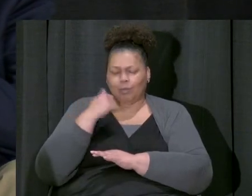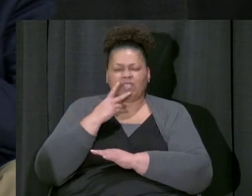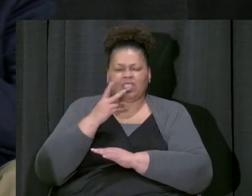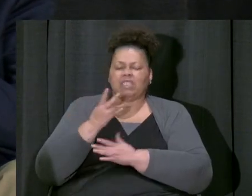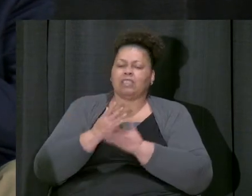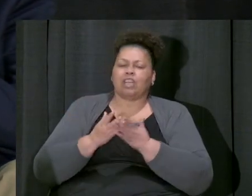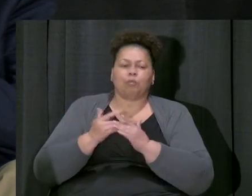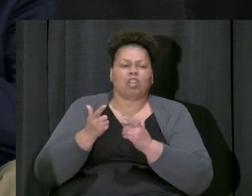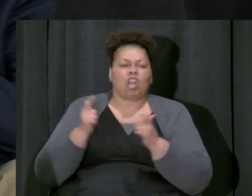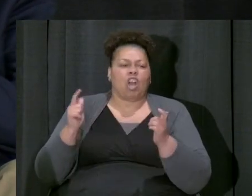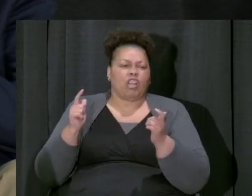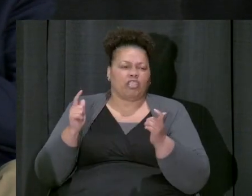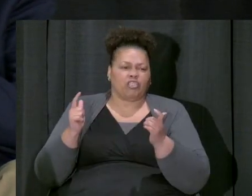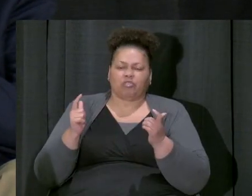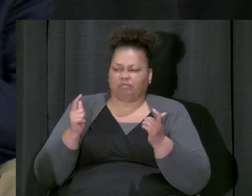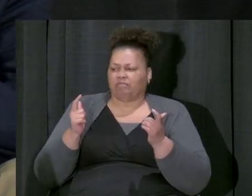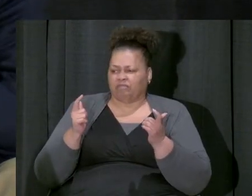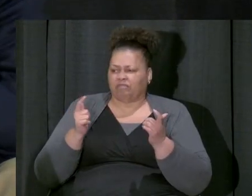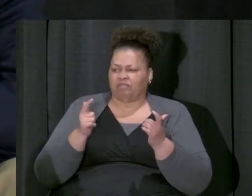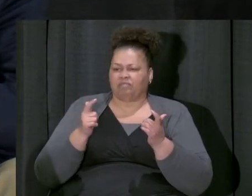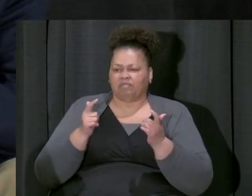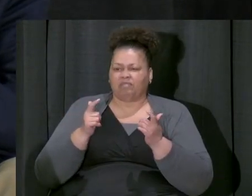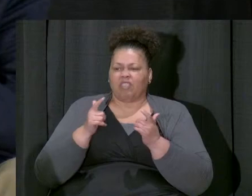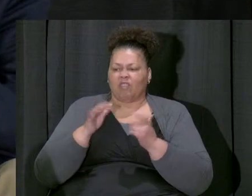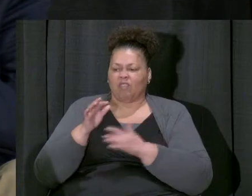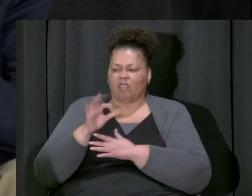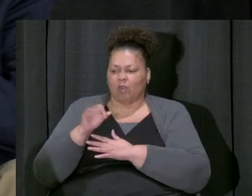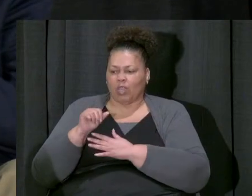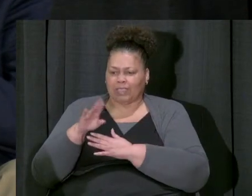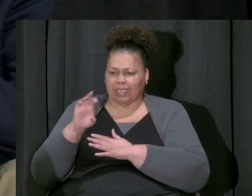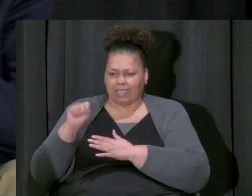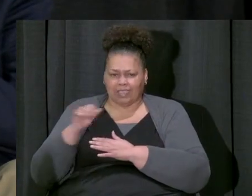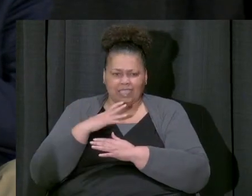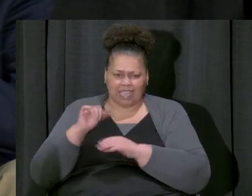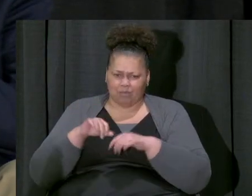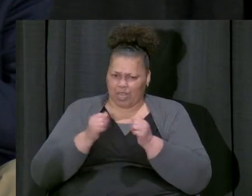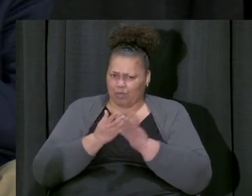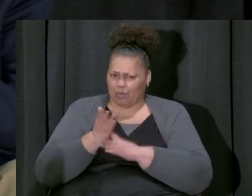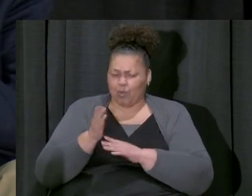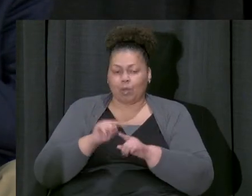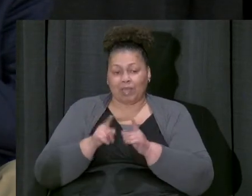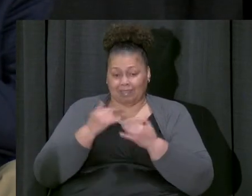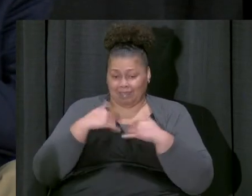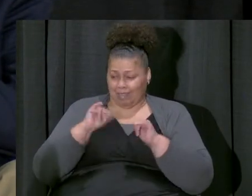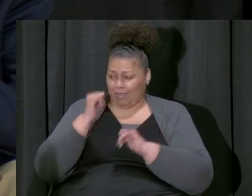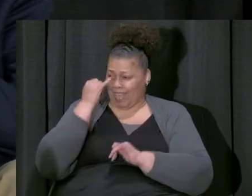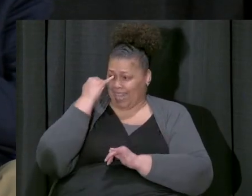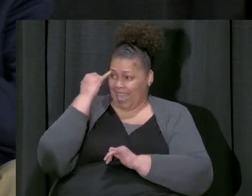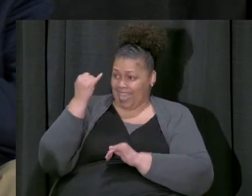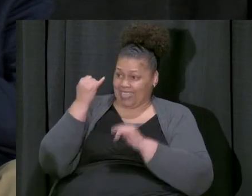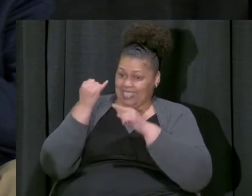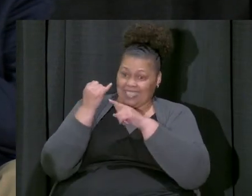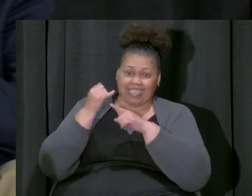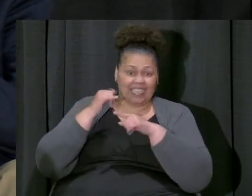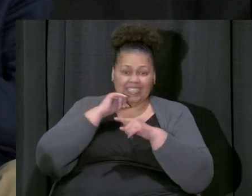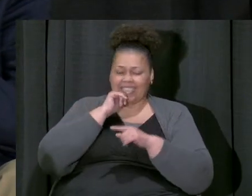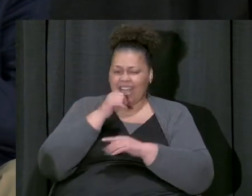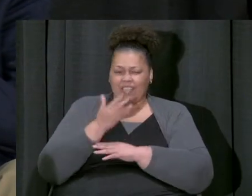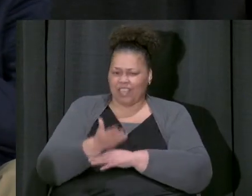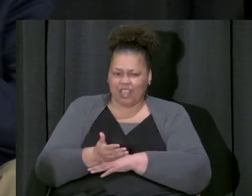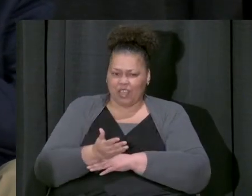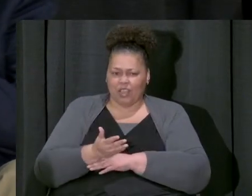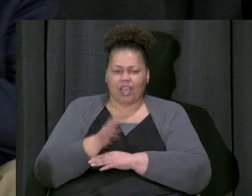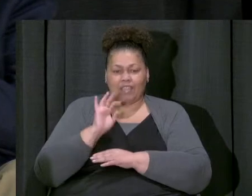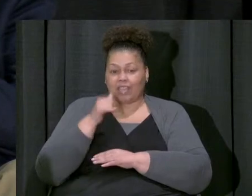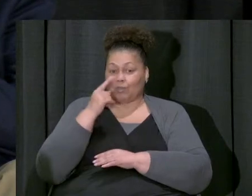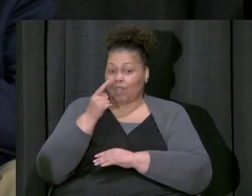some large forces break through. But still, this idea isn't there. So that was one of the reasons why